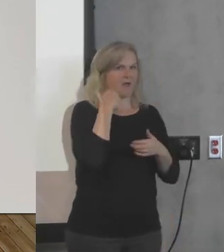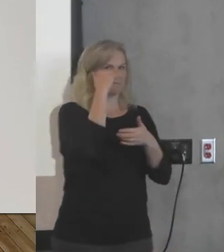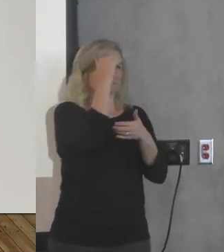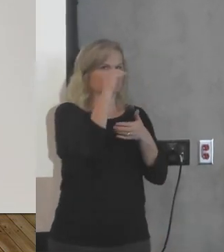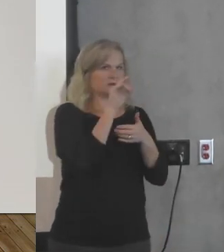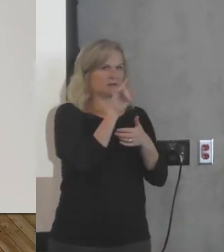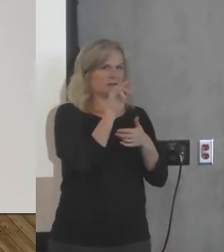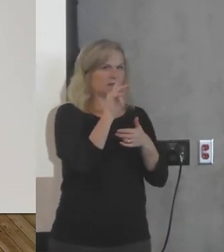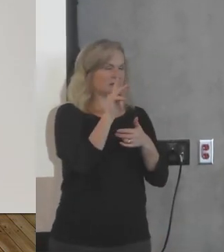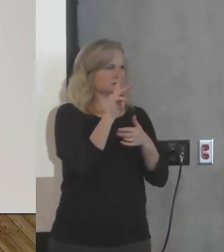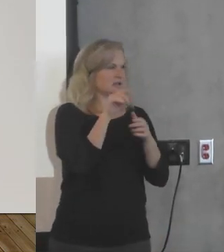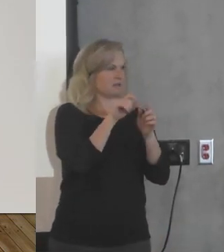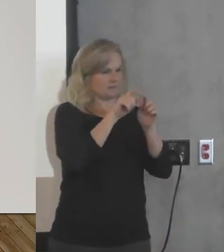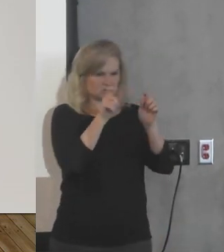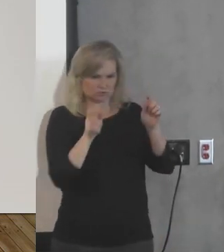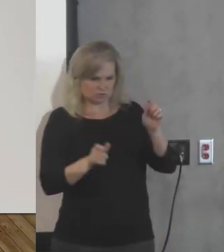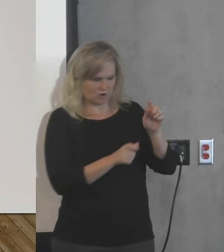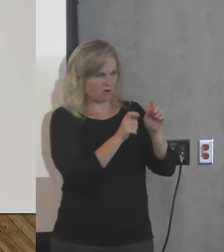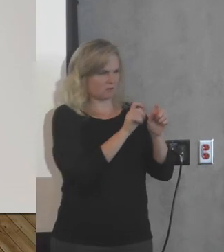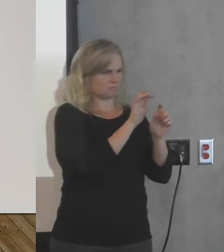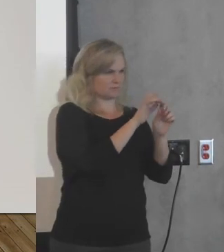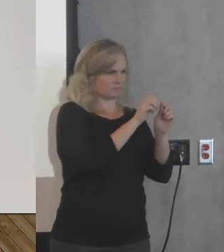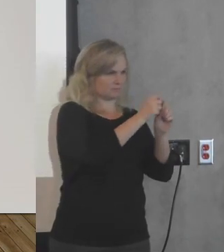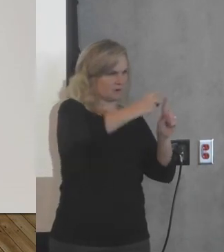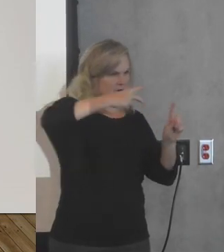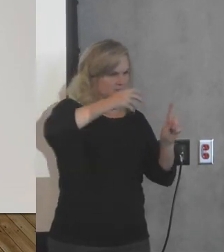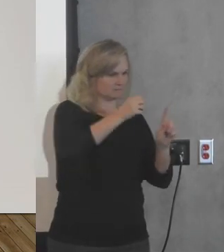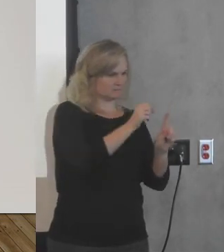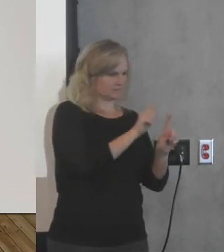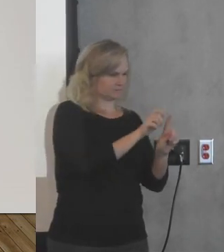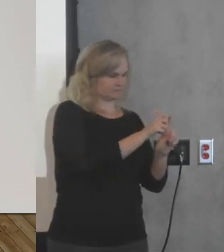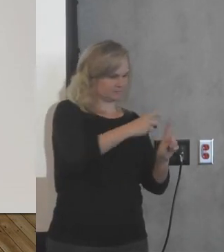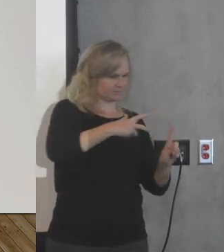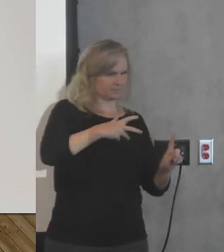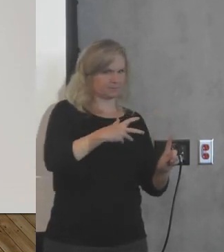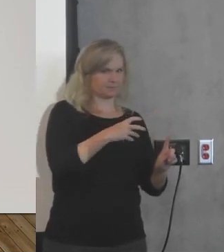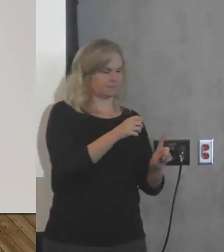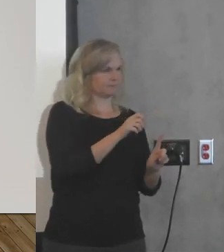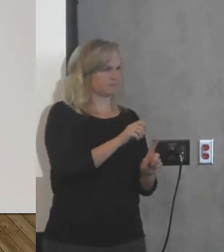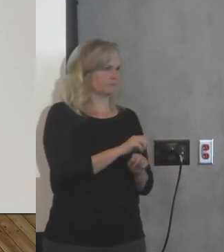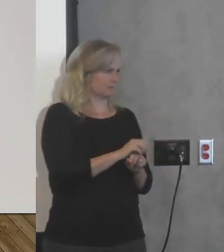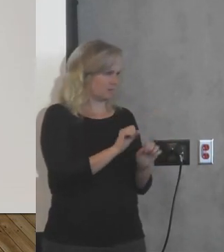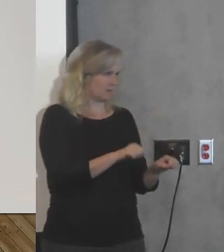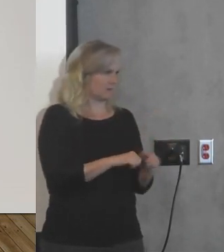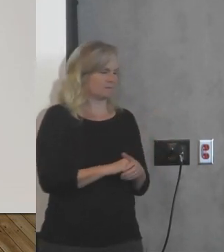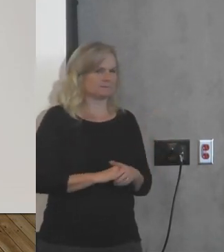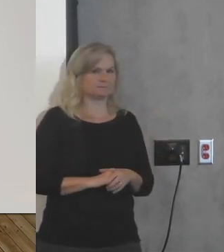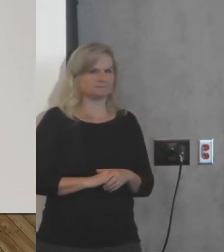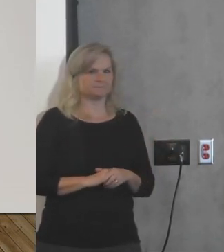circle, and it'll give you more information. 5 for 5 is great for reading from Australia.